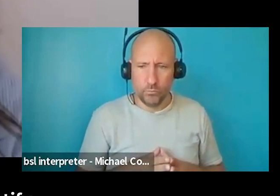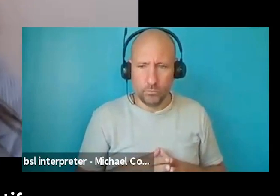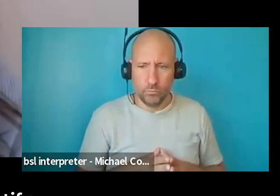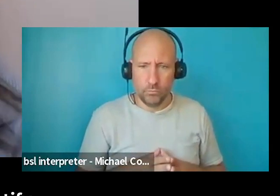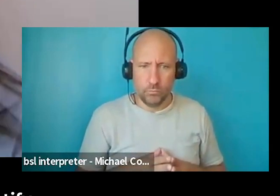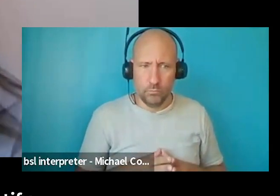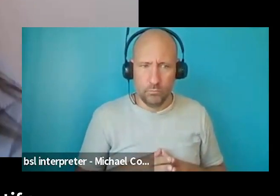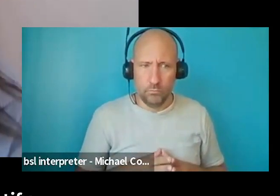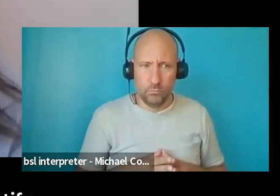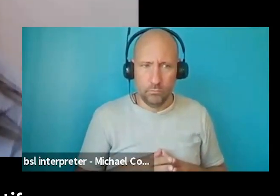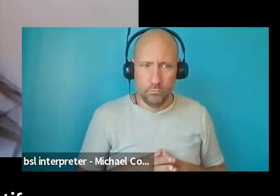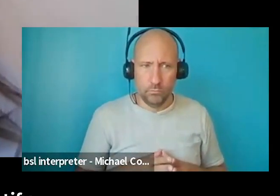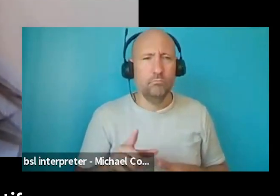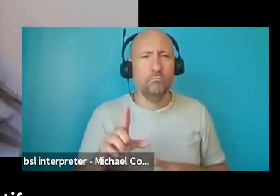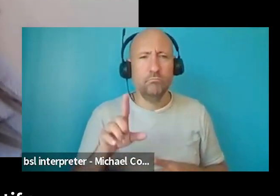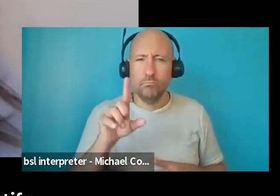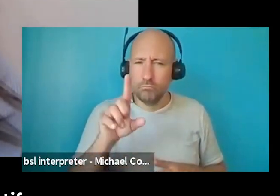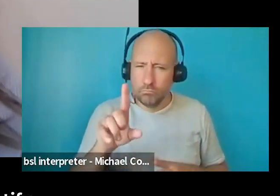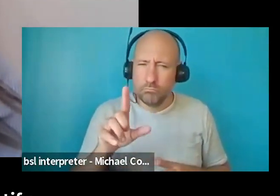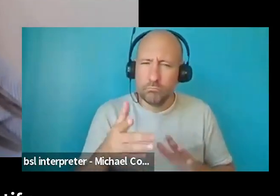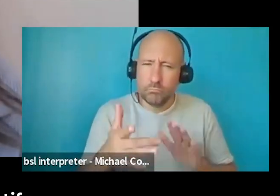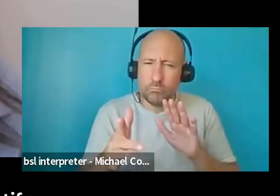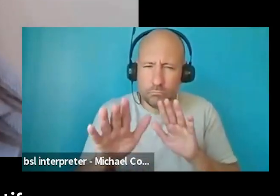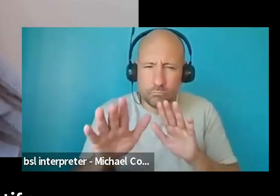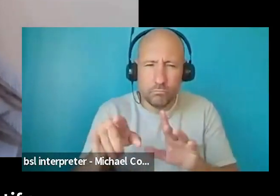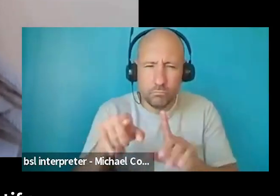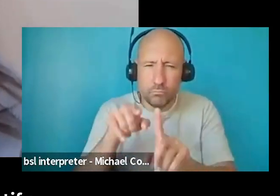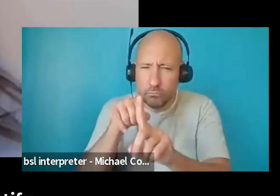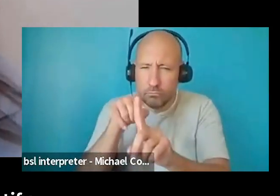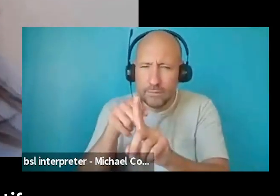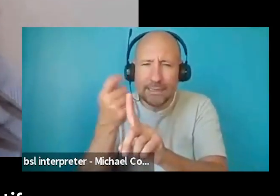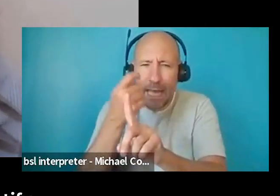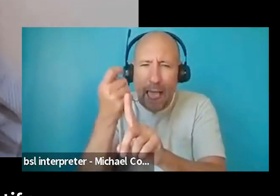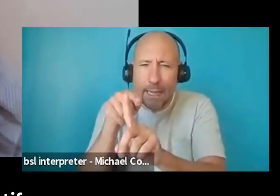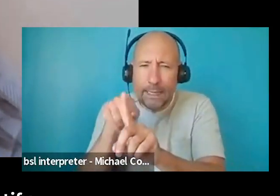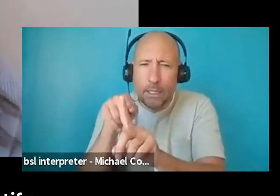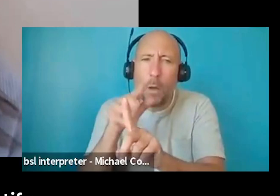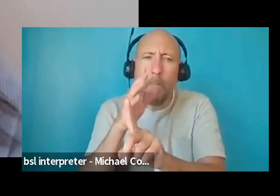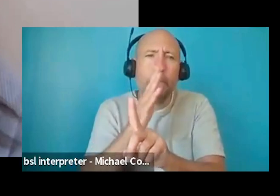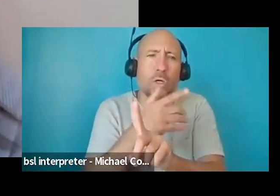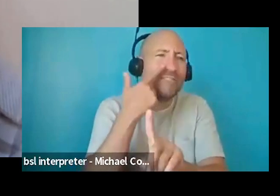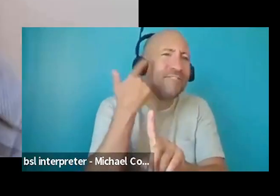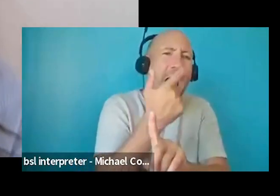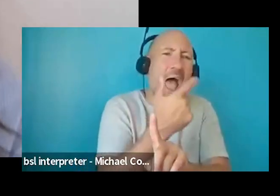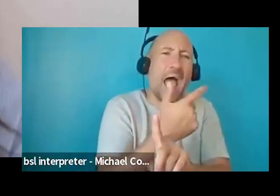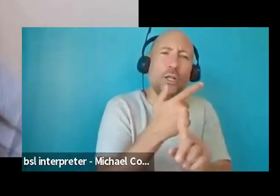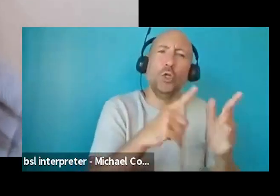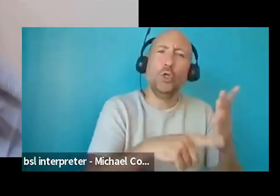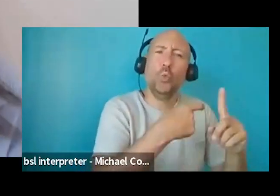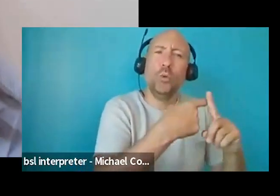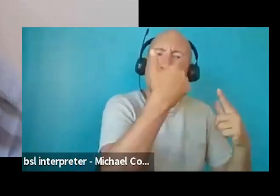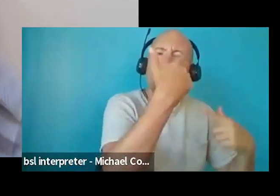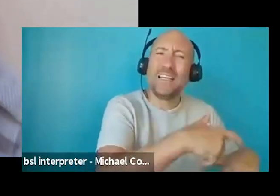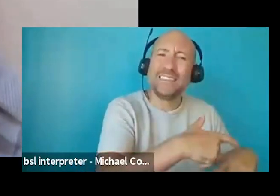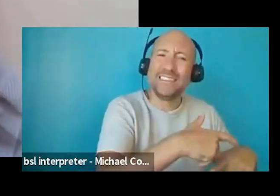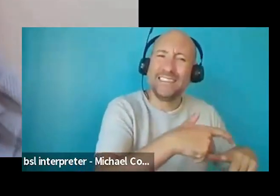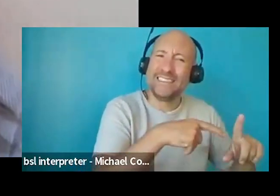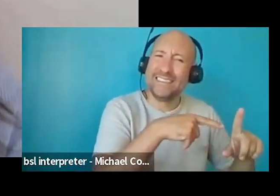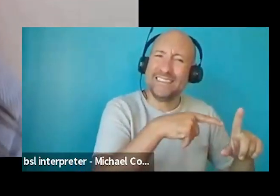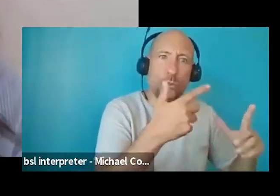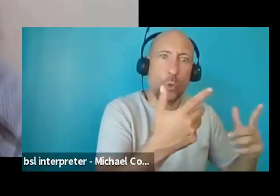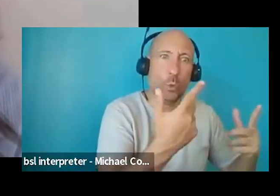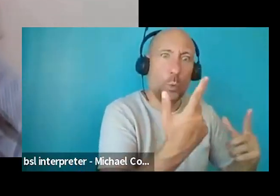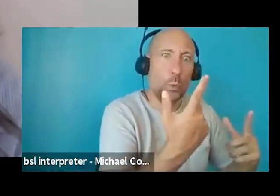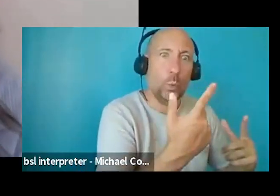It is important to identify the UK residency because, as Alison said, this is